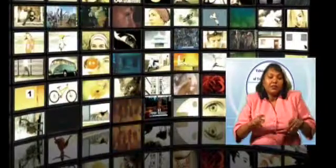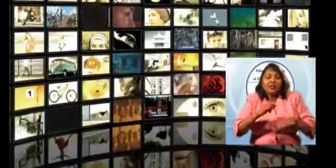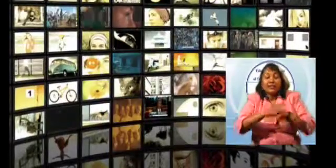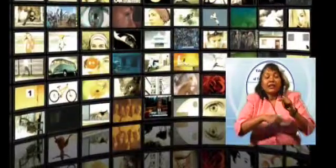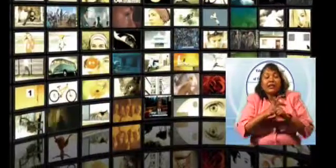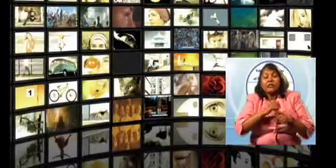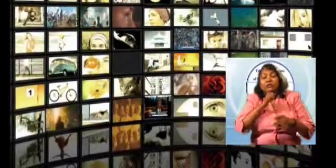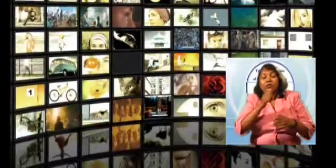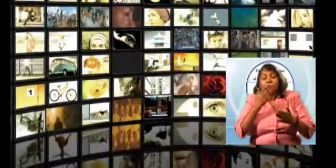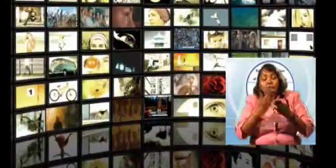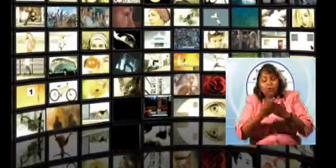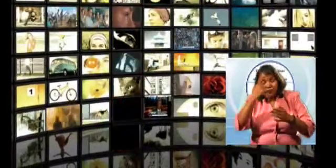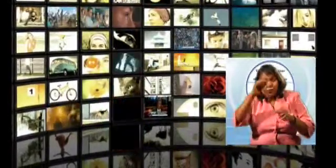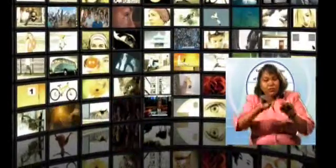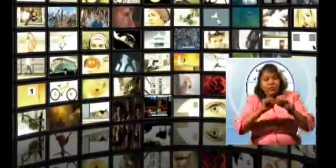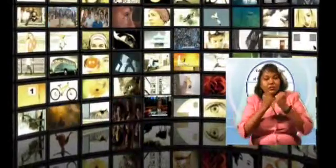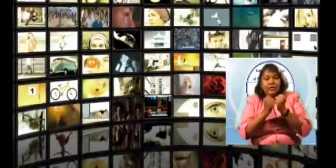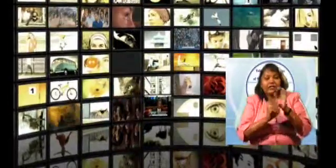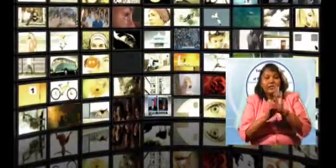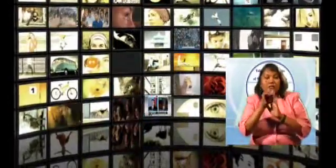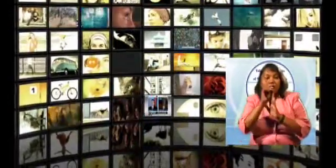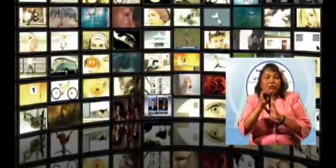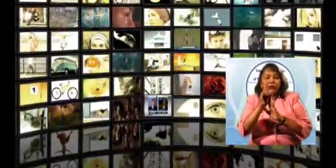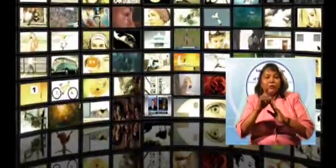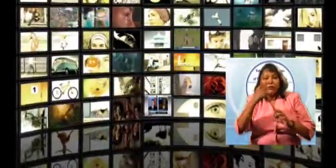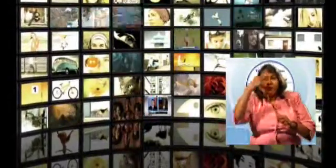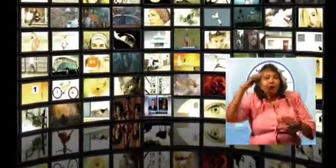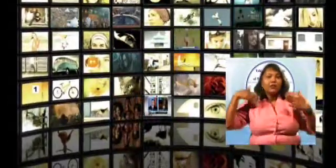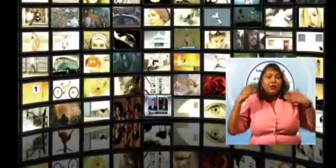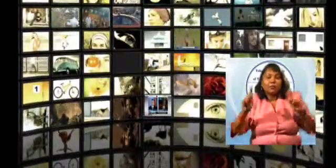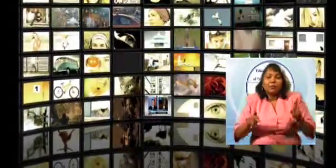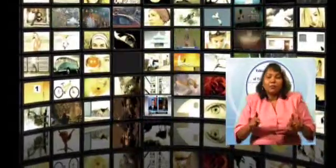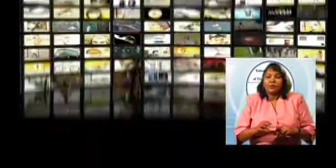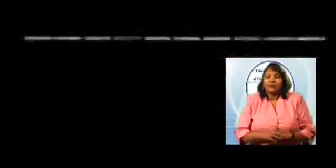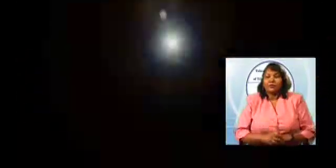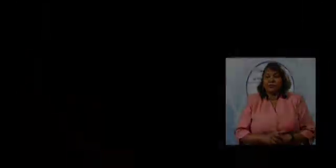the best interest of society and the shaping of young minds.